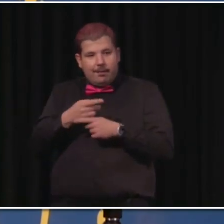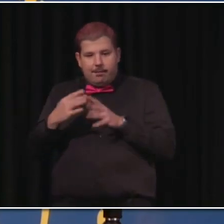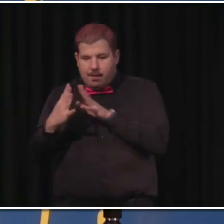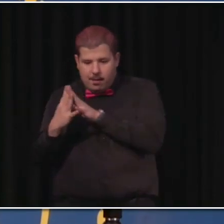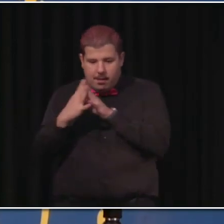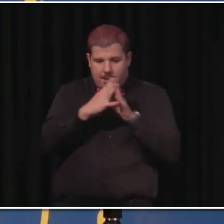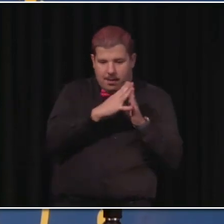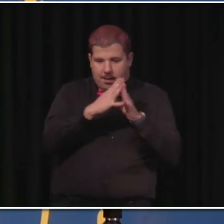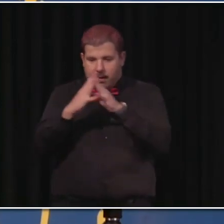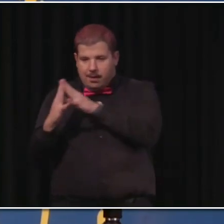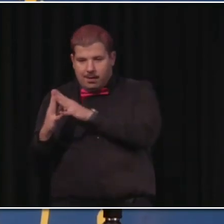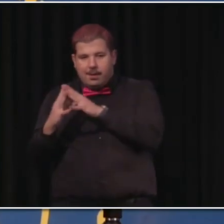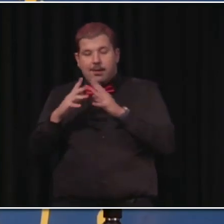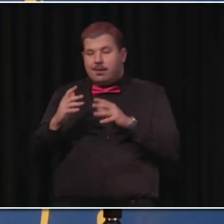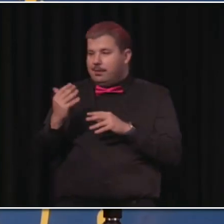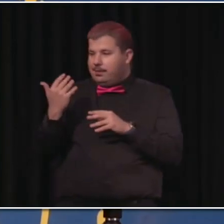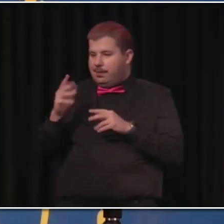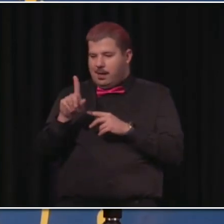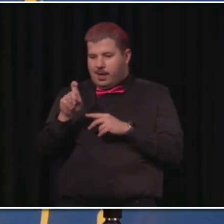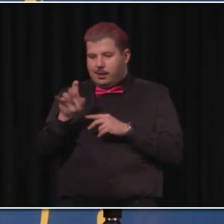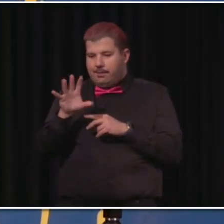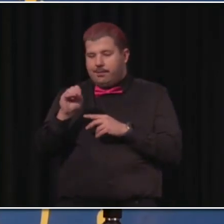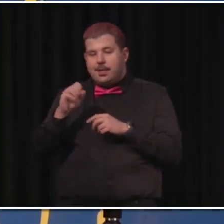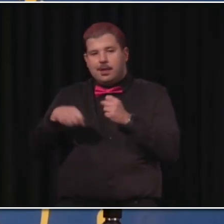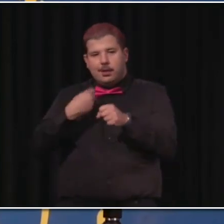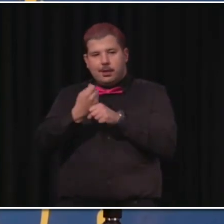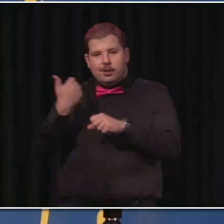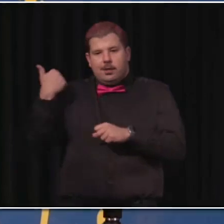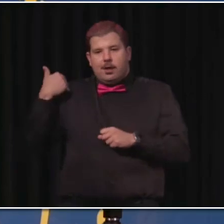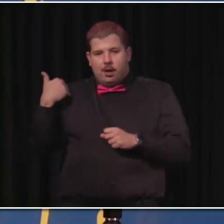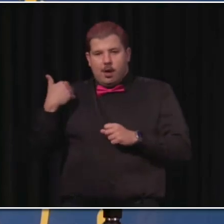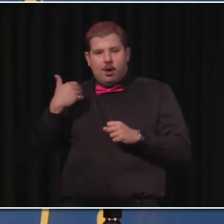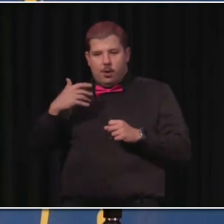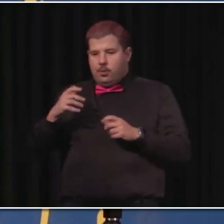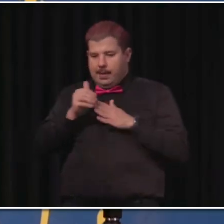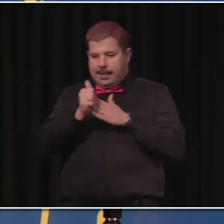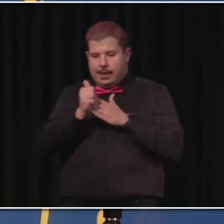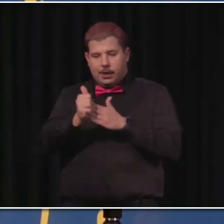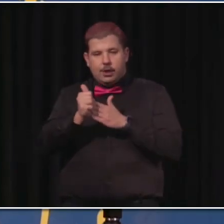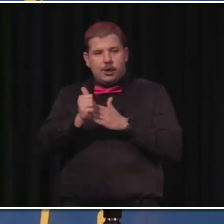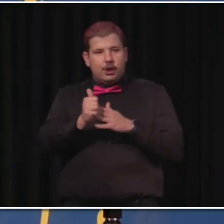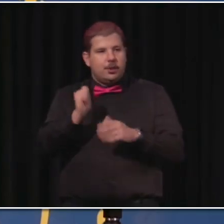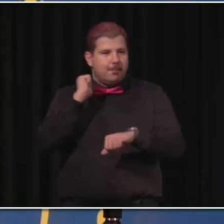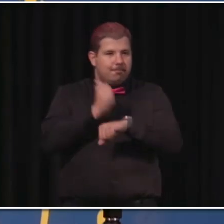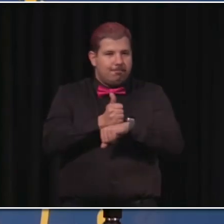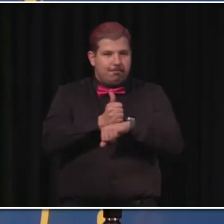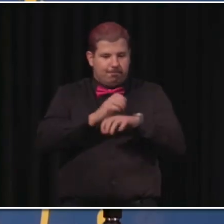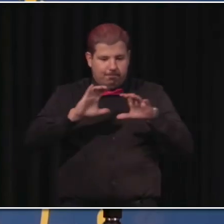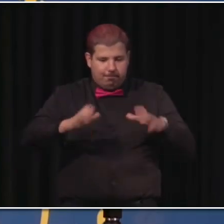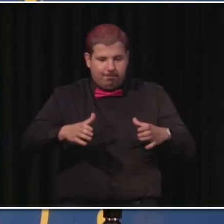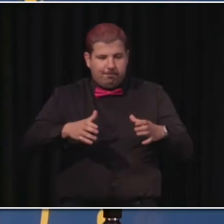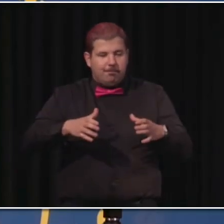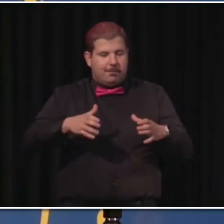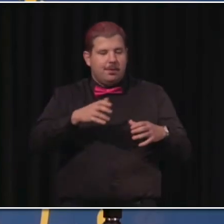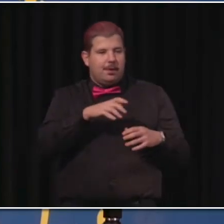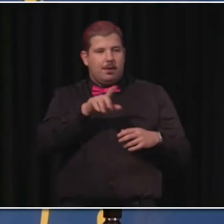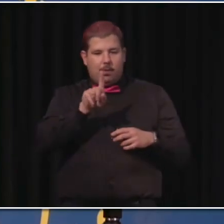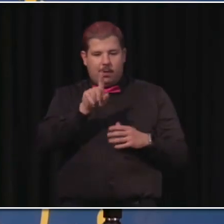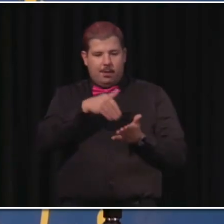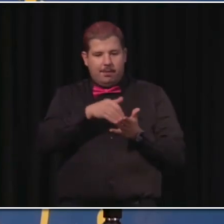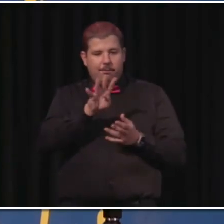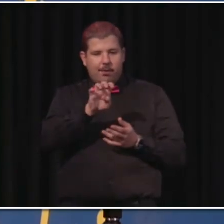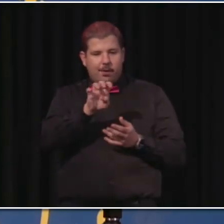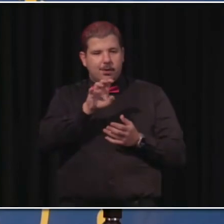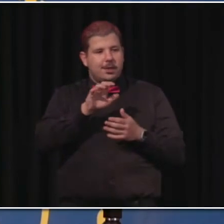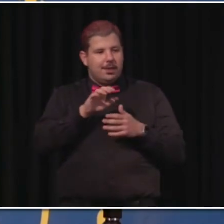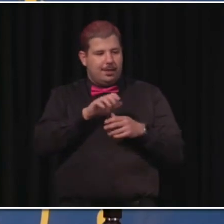forces. Over 150 years ago, our civic leaders set aside these 1,400 acres to give city dwellers a place